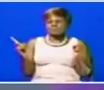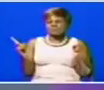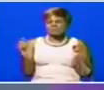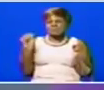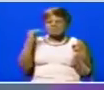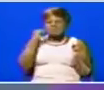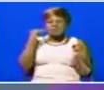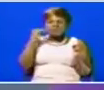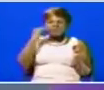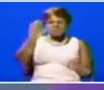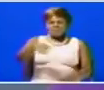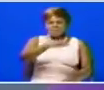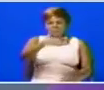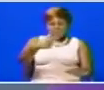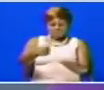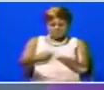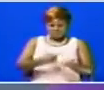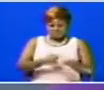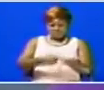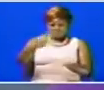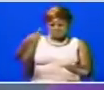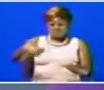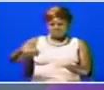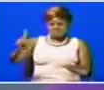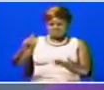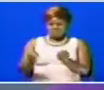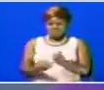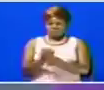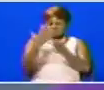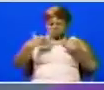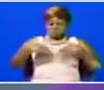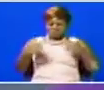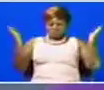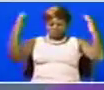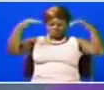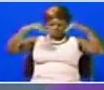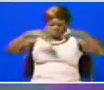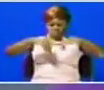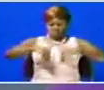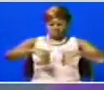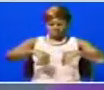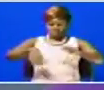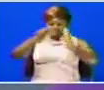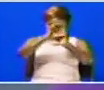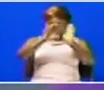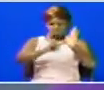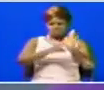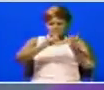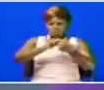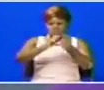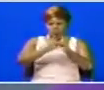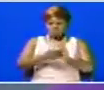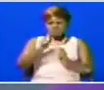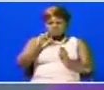Siaya County Assembly has debated and approved a motion proposing formation of People's Assembly that will push for constitutional amendment and a